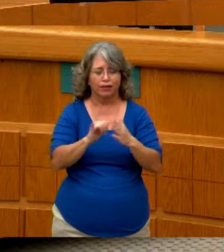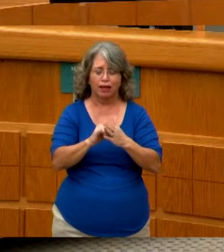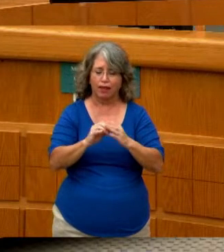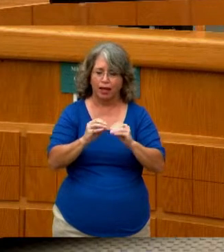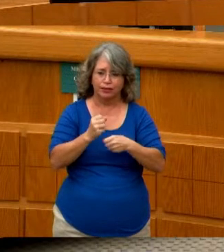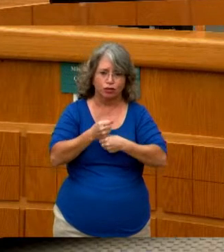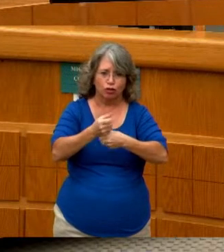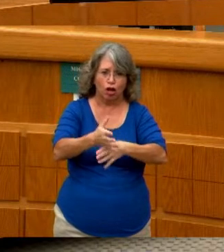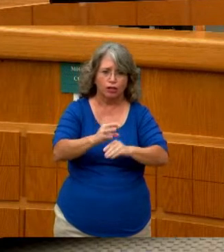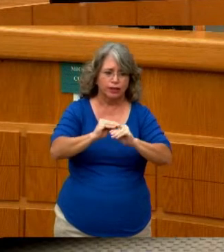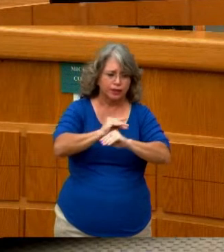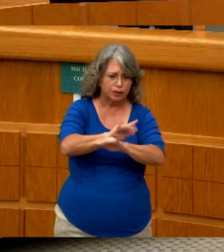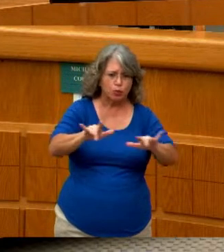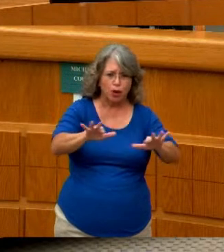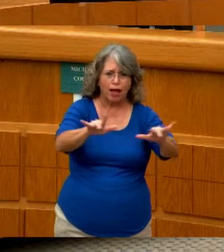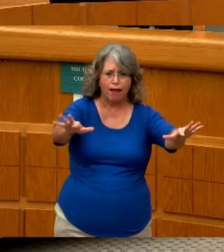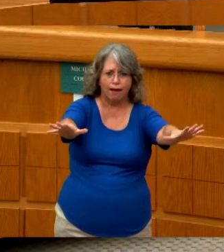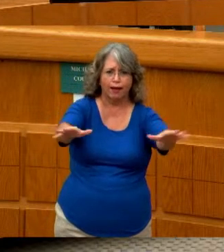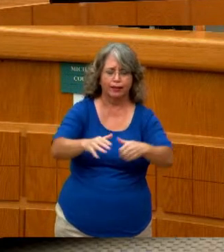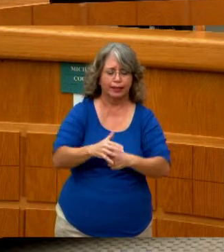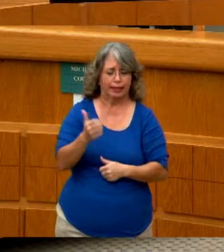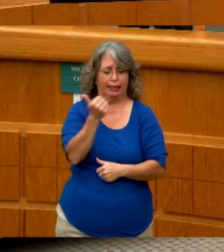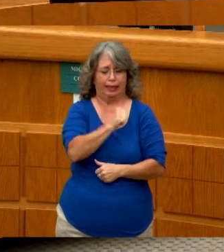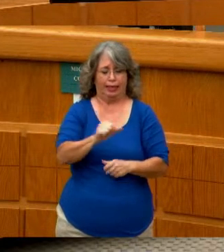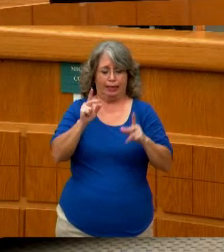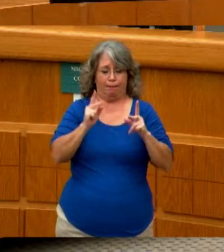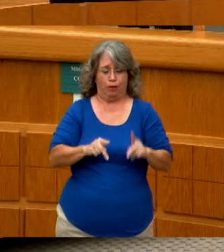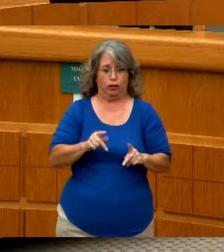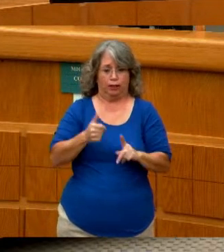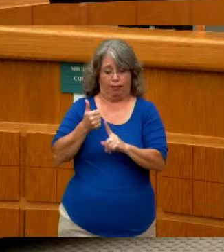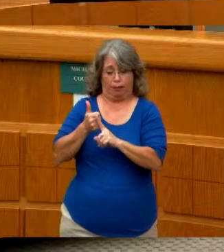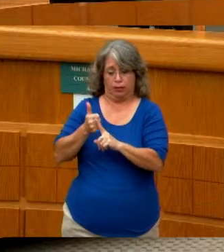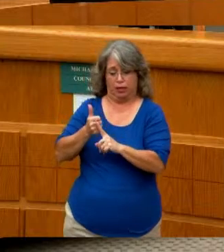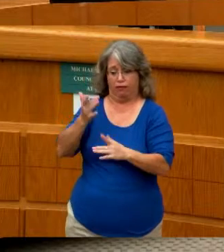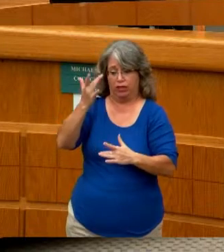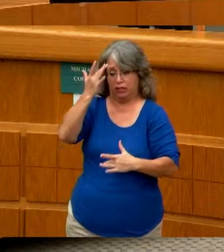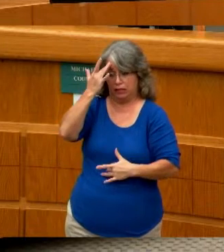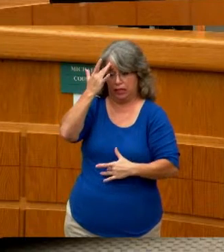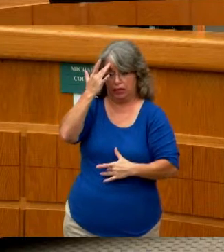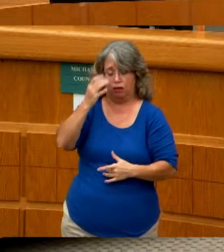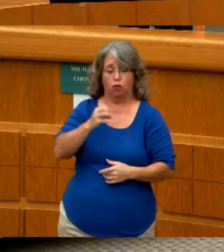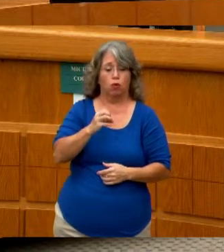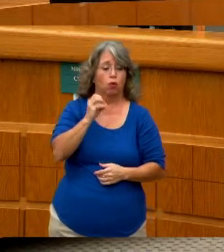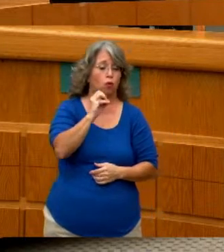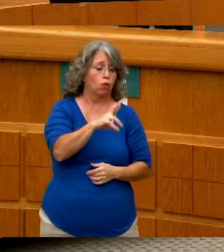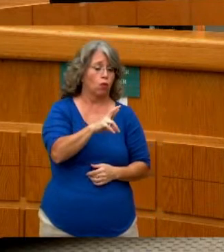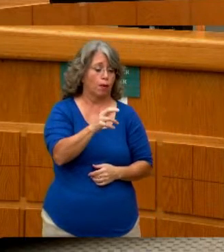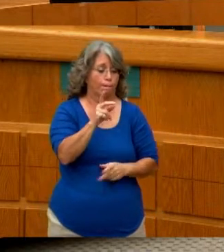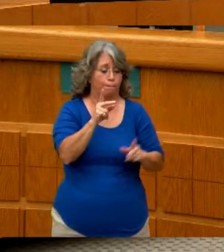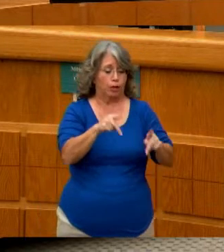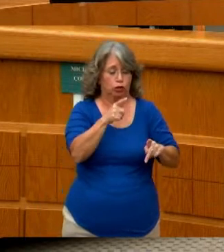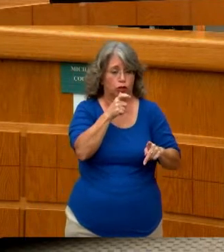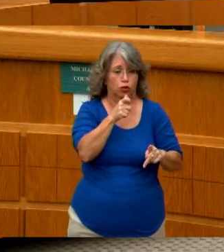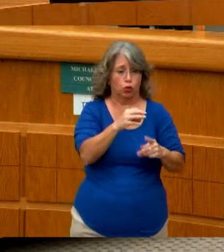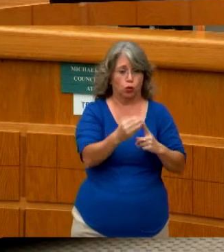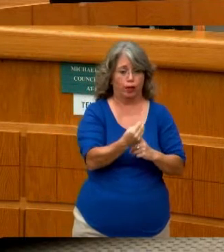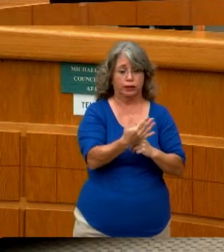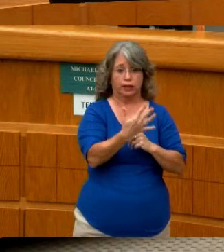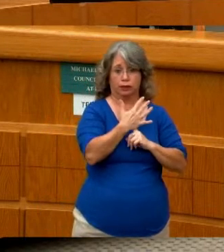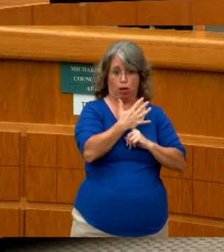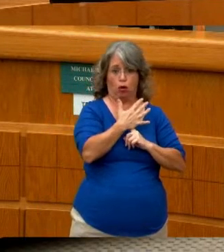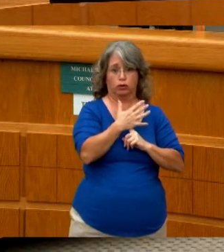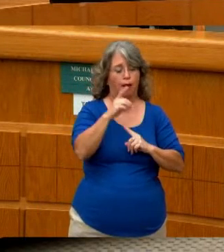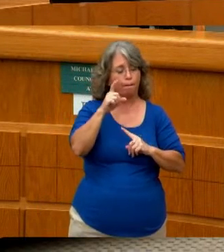have proven to cause widespread transmission of the virus. Anyone who is sick or exposed to someone sick with the